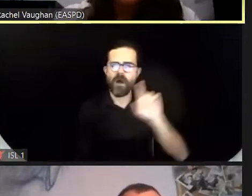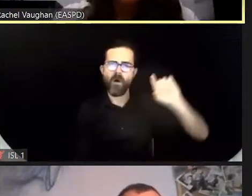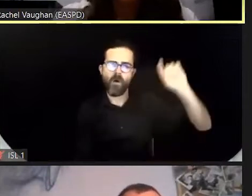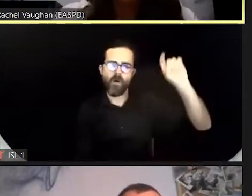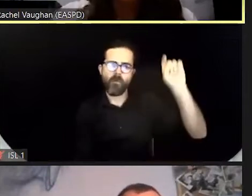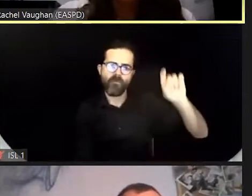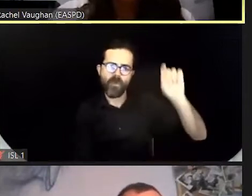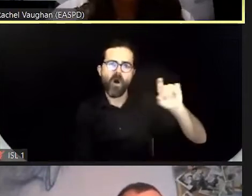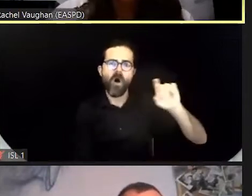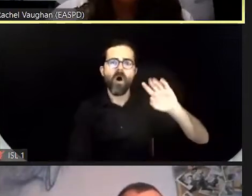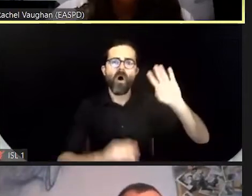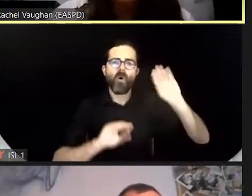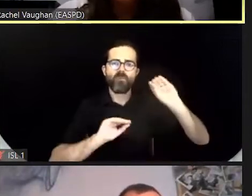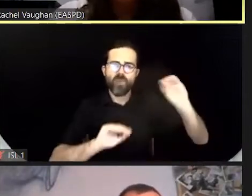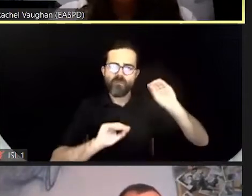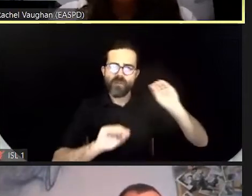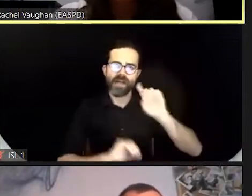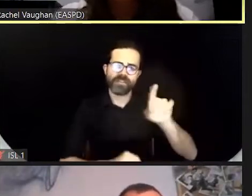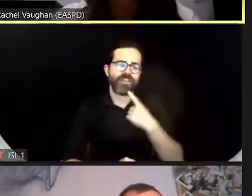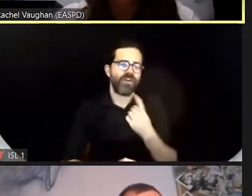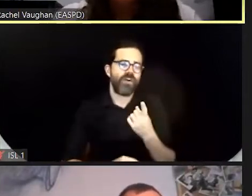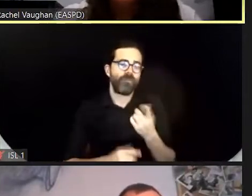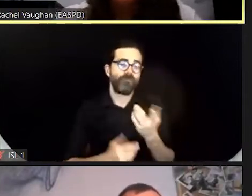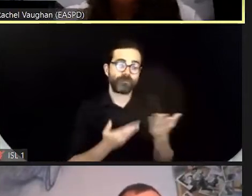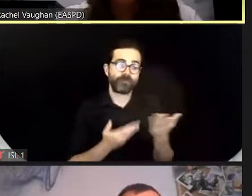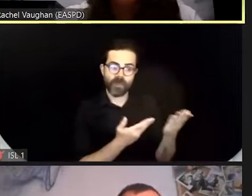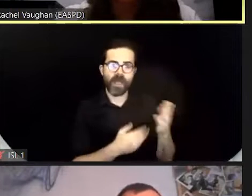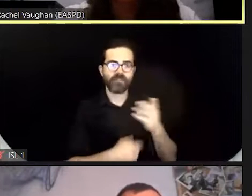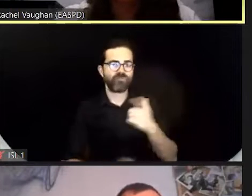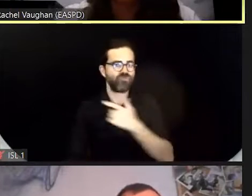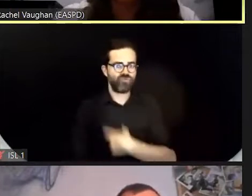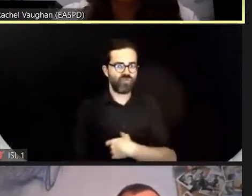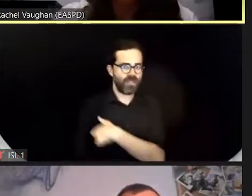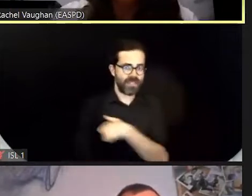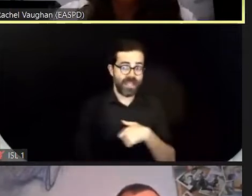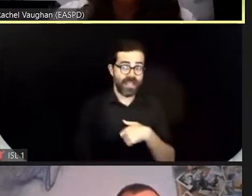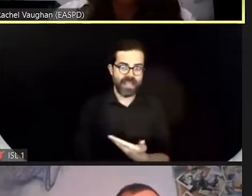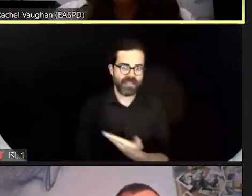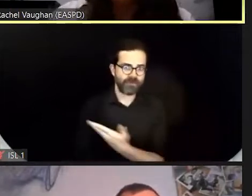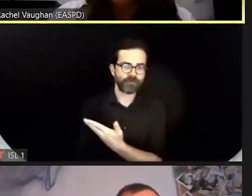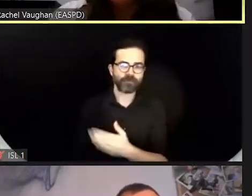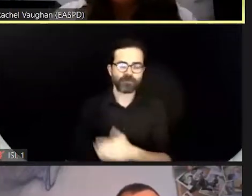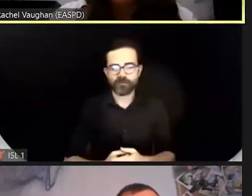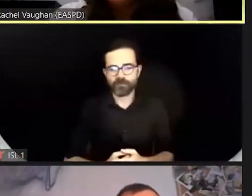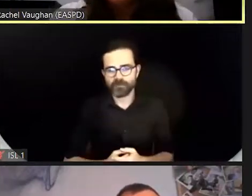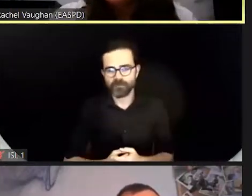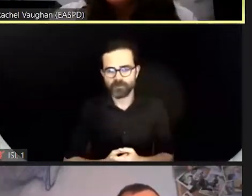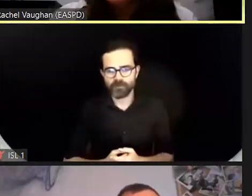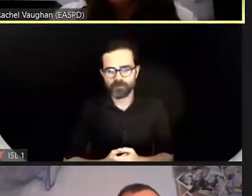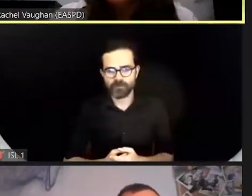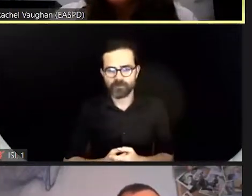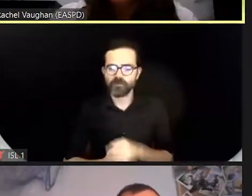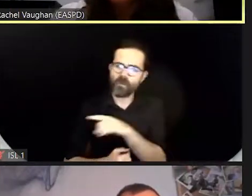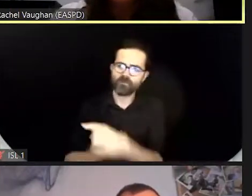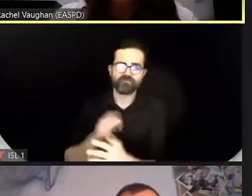And he's also a board member for a foundation in Switzerland where they conduct and encourage research aimed at improving the situation